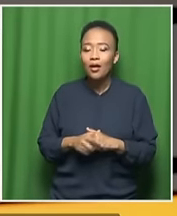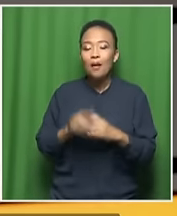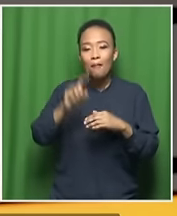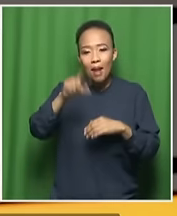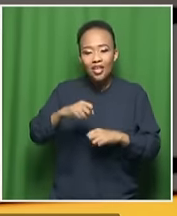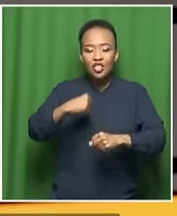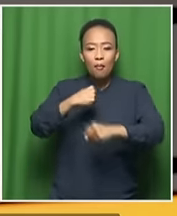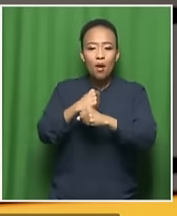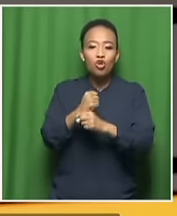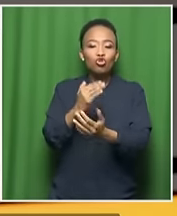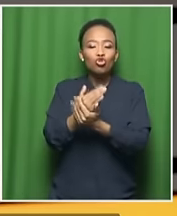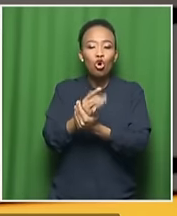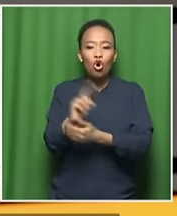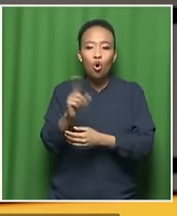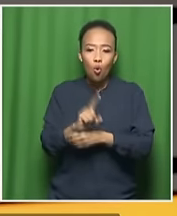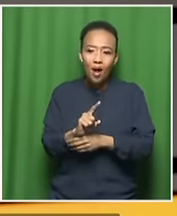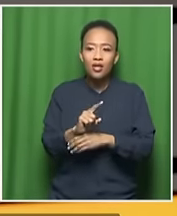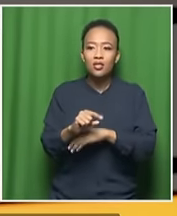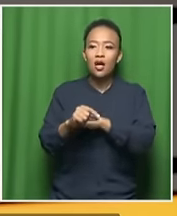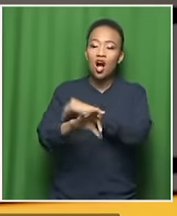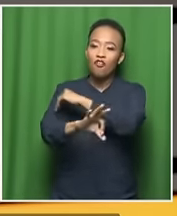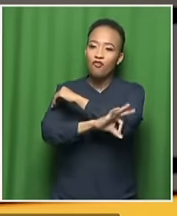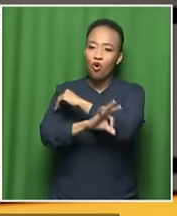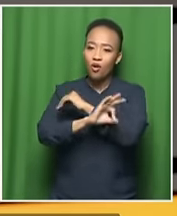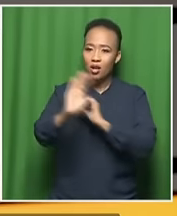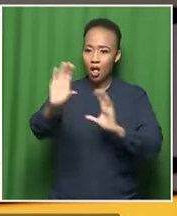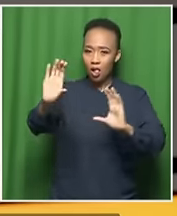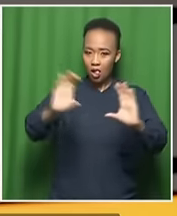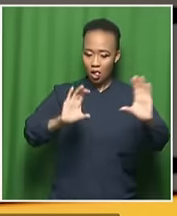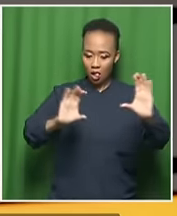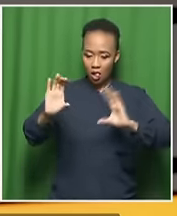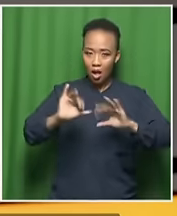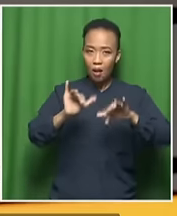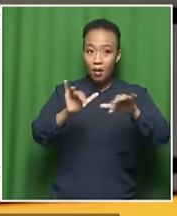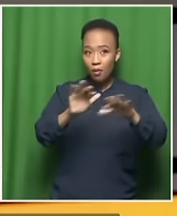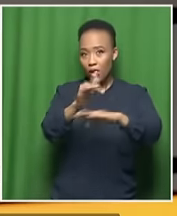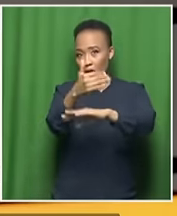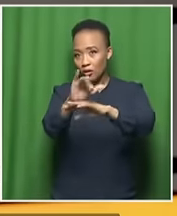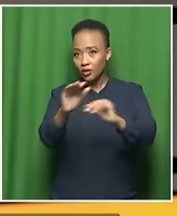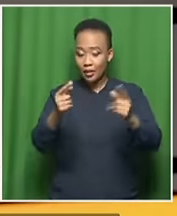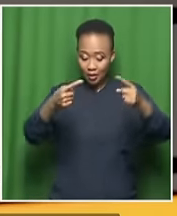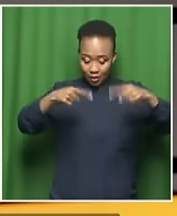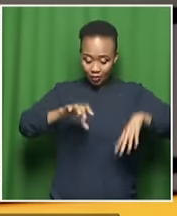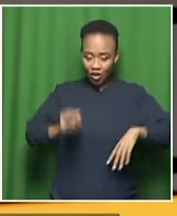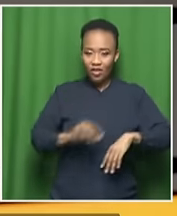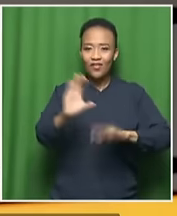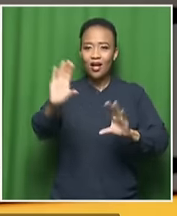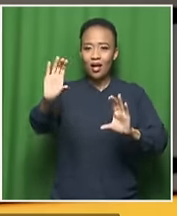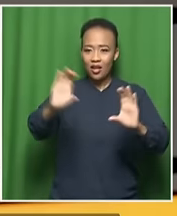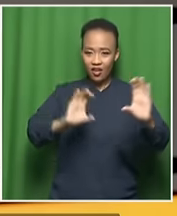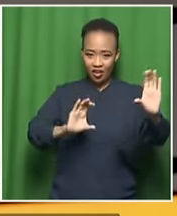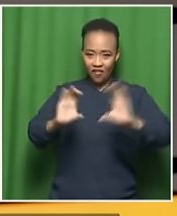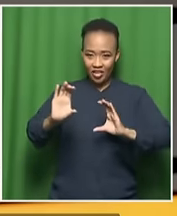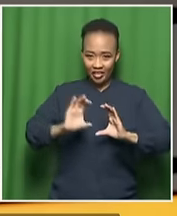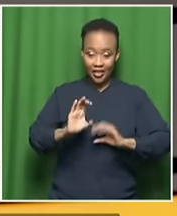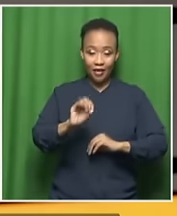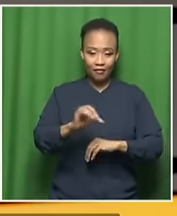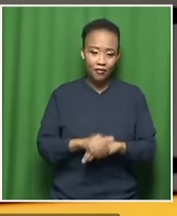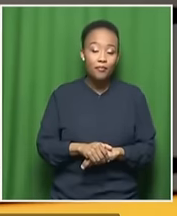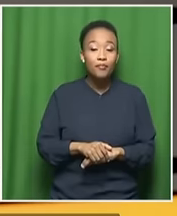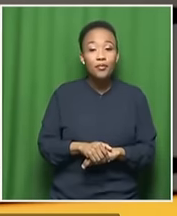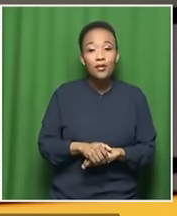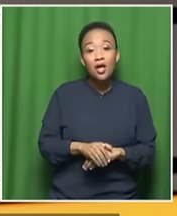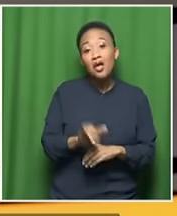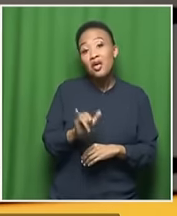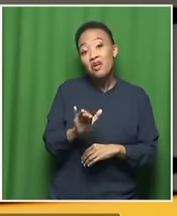have investments, foreign investment, people coming invest in South Africa. And the first thing, if you tell them